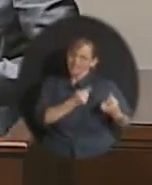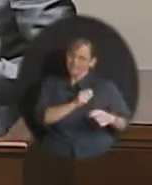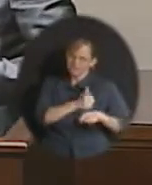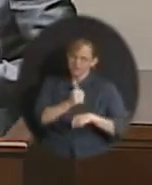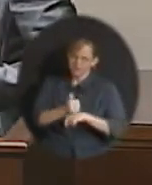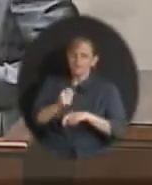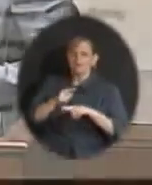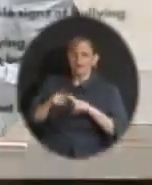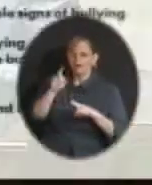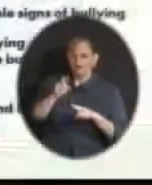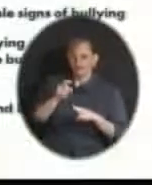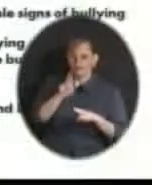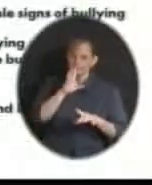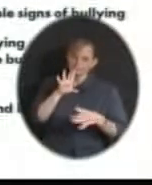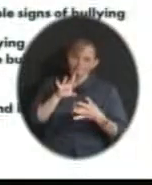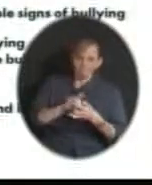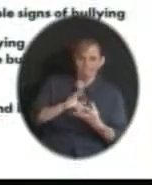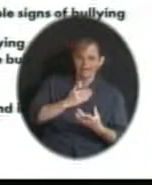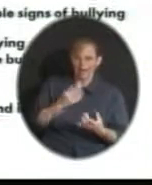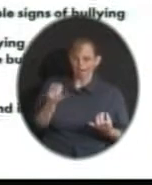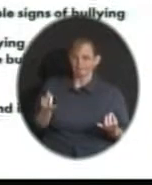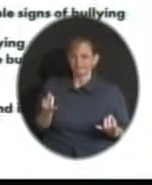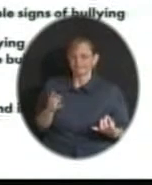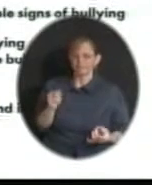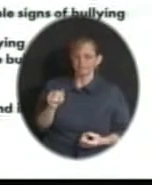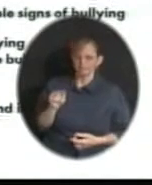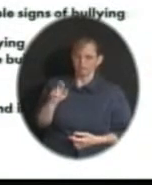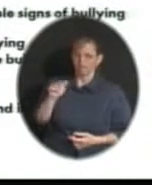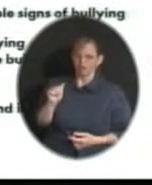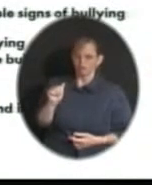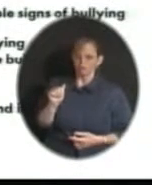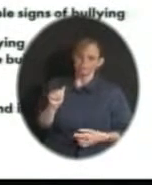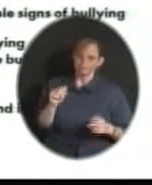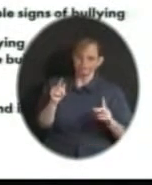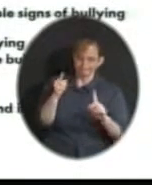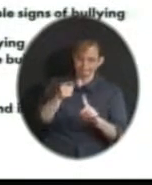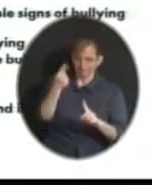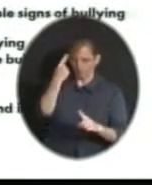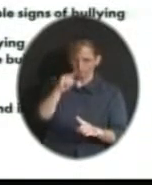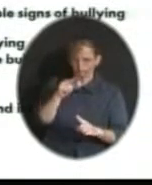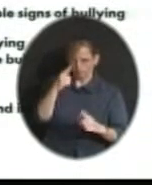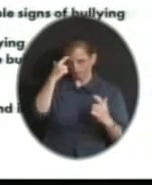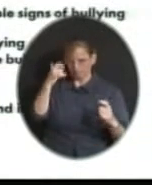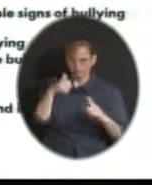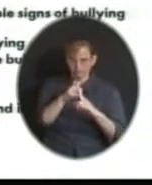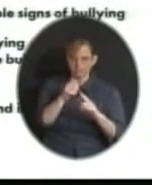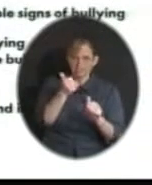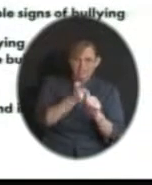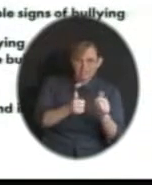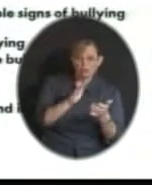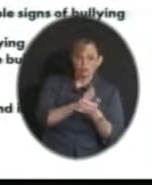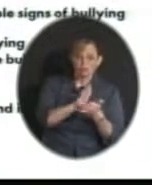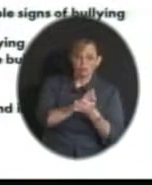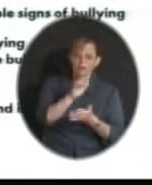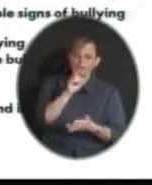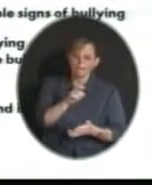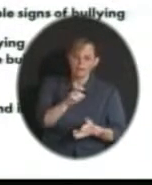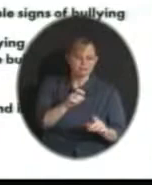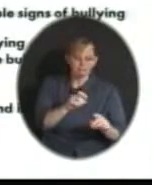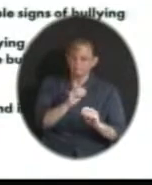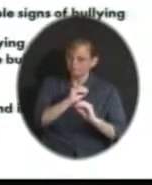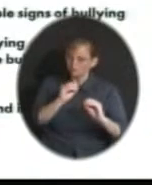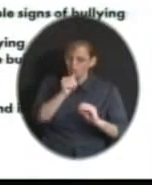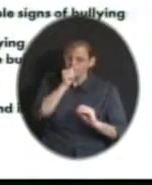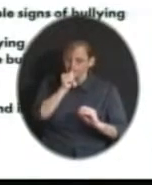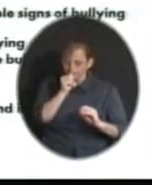of our mantra in terms of bullying prevention. Each of our schools has to have as part of their culture that there's no tolerance for